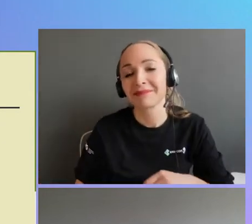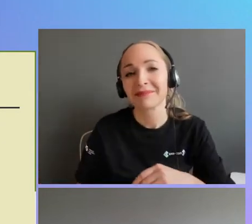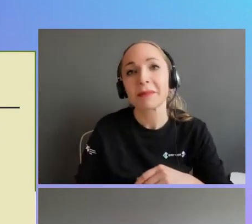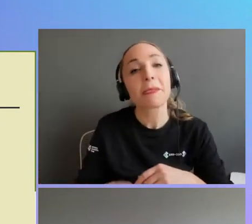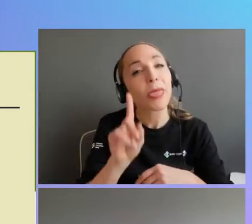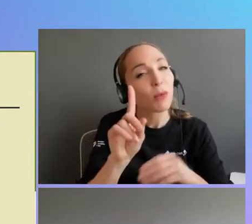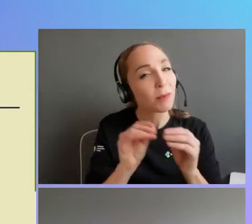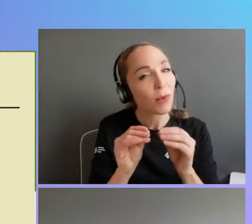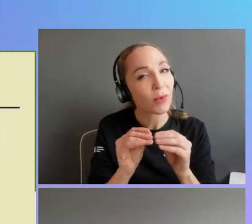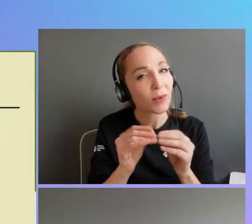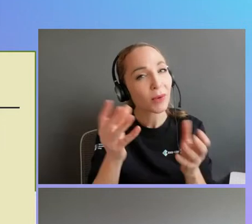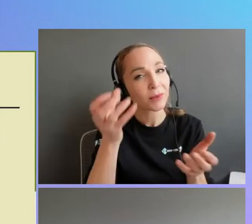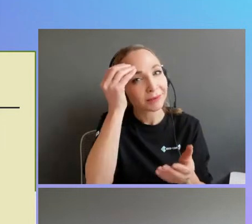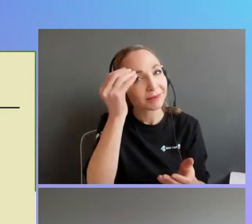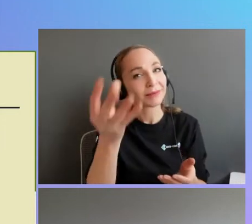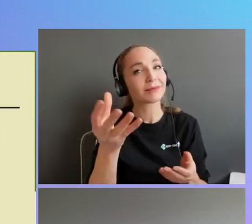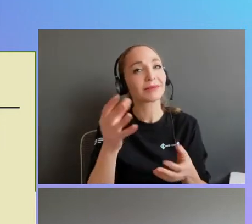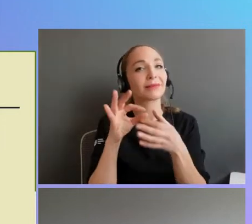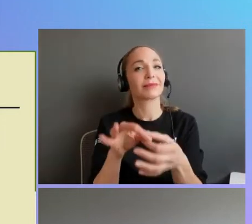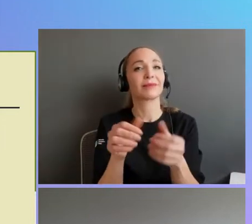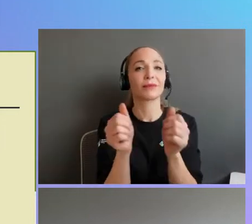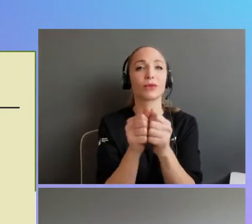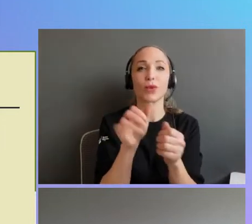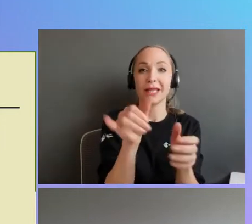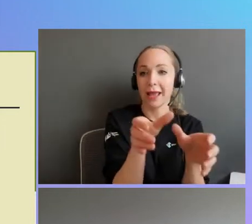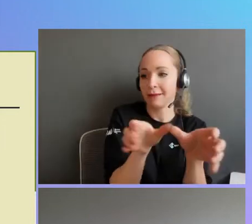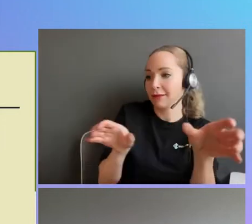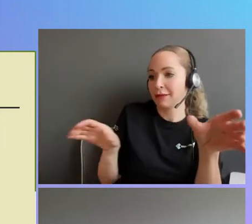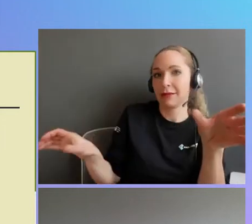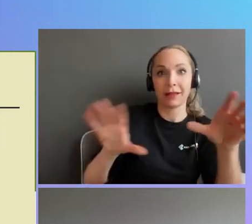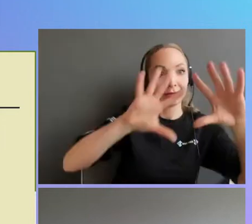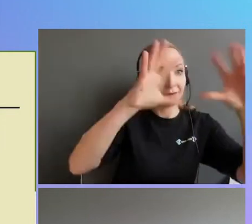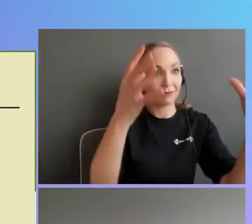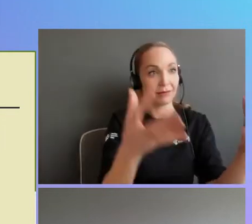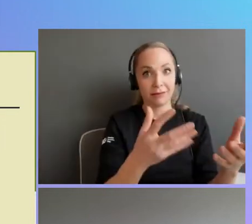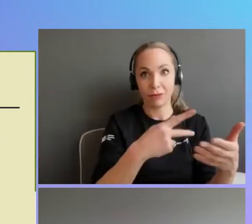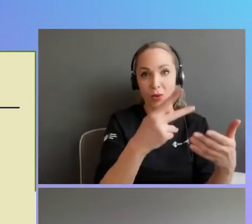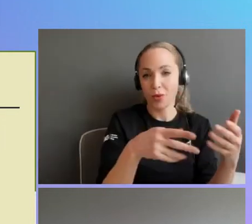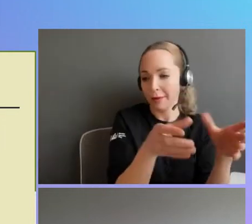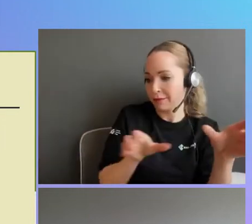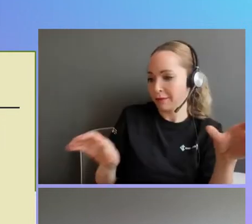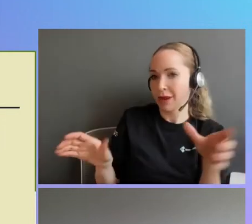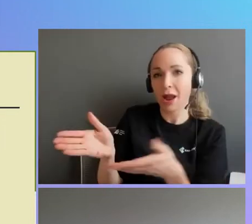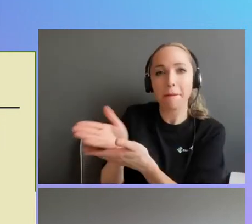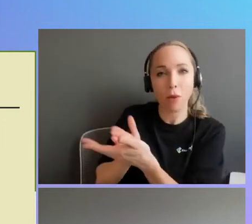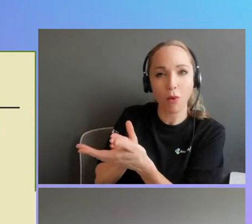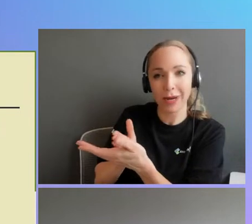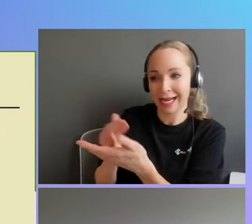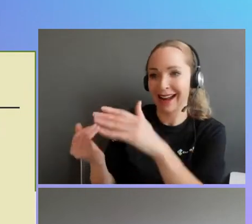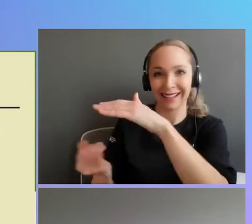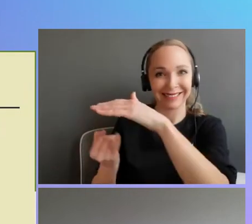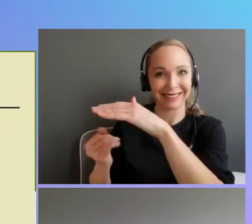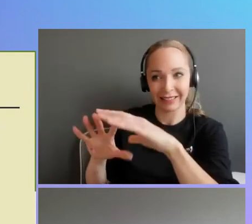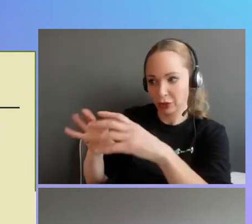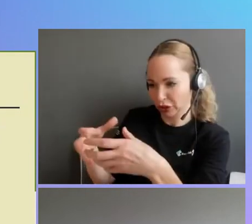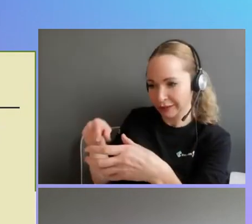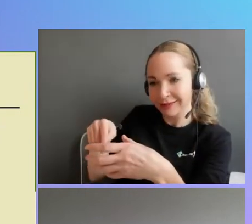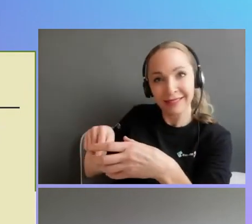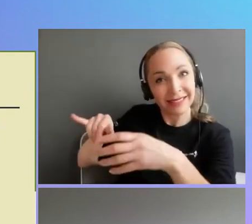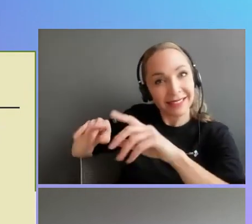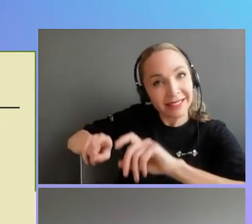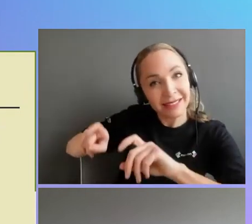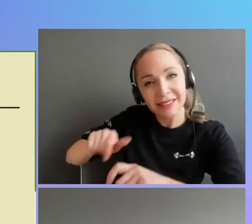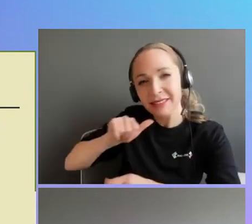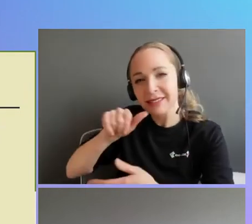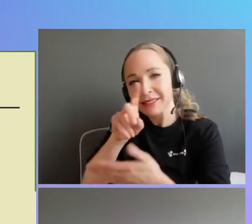One more thing about the component isolation. Cypress Component Testing isn't designed just to